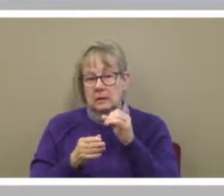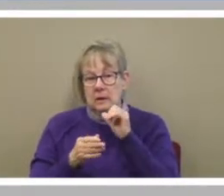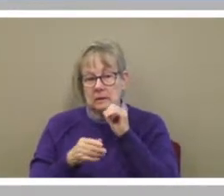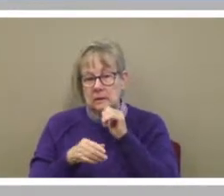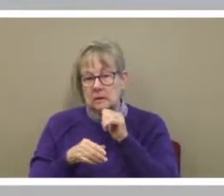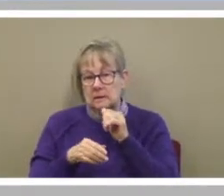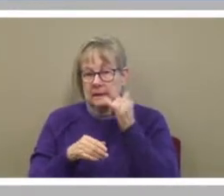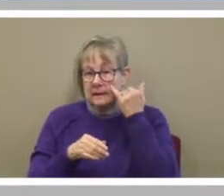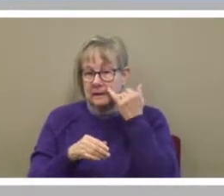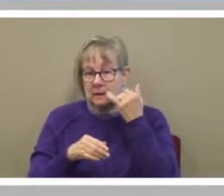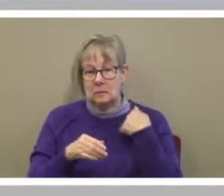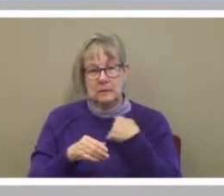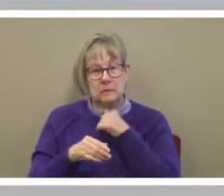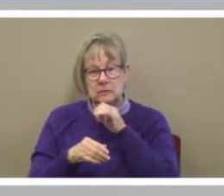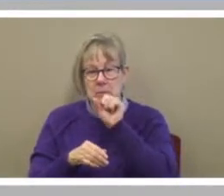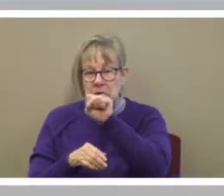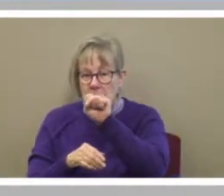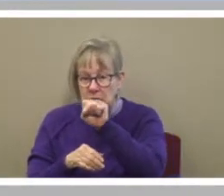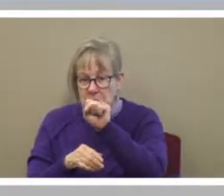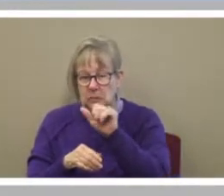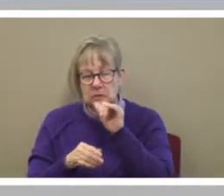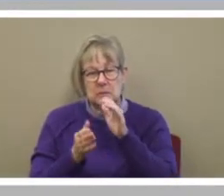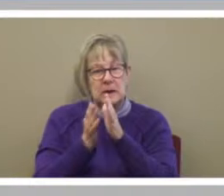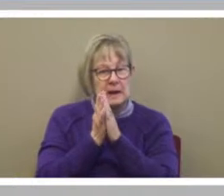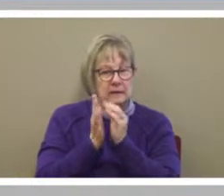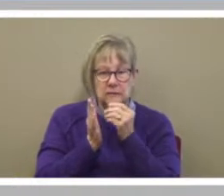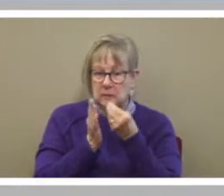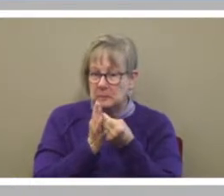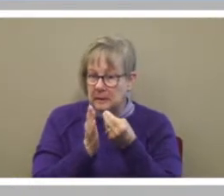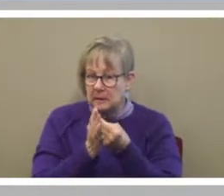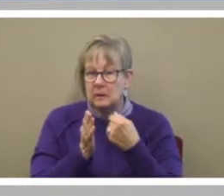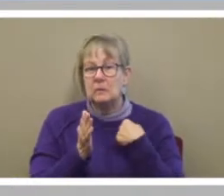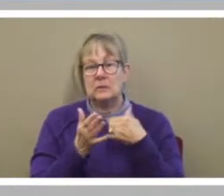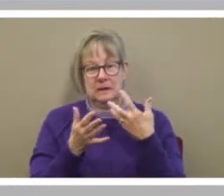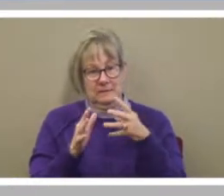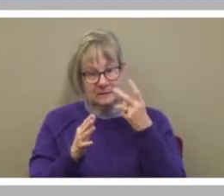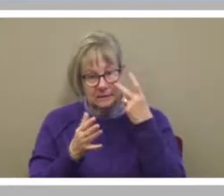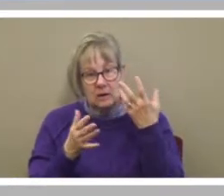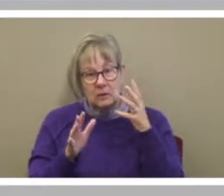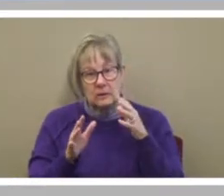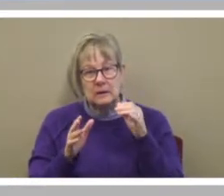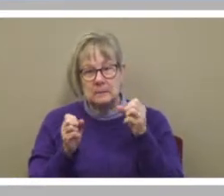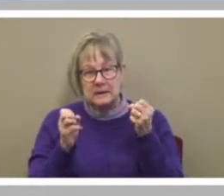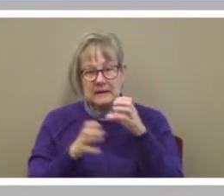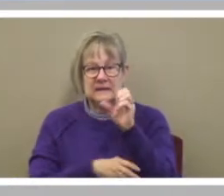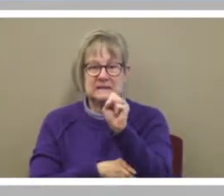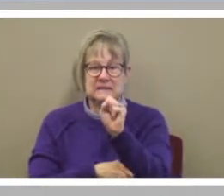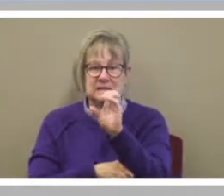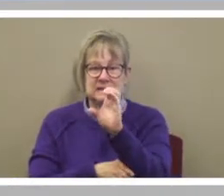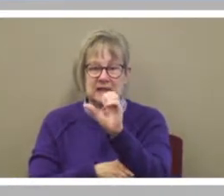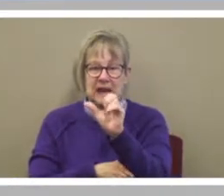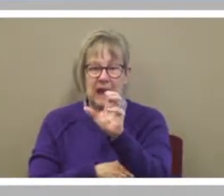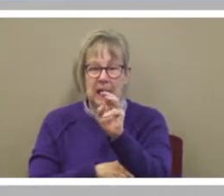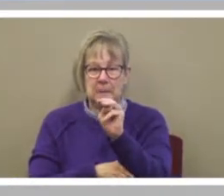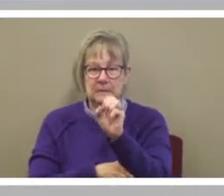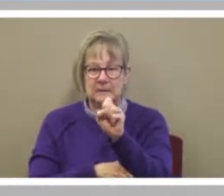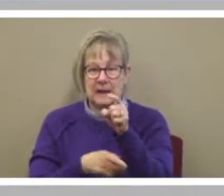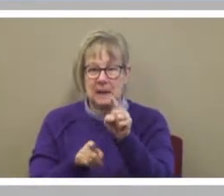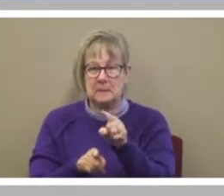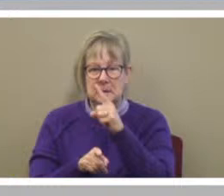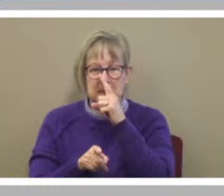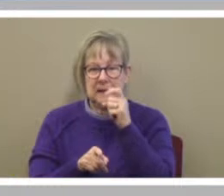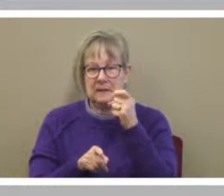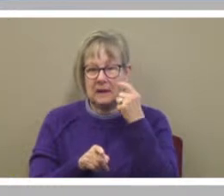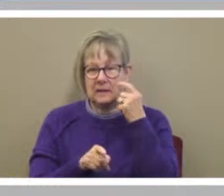come to your door. We will not ask you for money because we actually have seen that already being reported to us that, you know, when we have such a